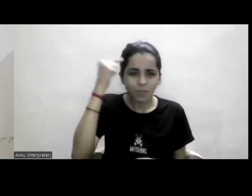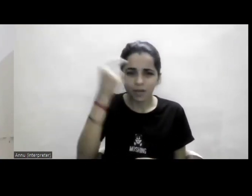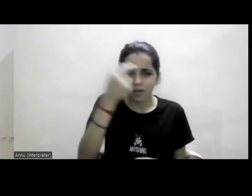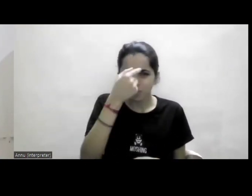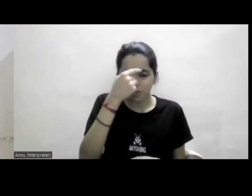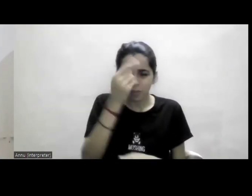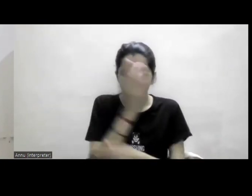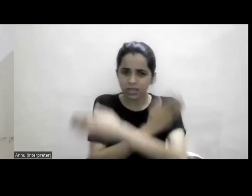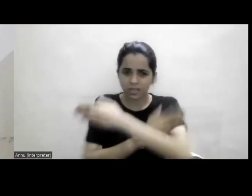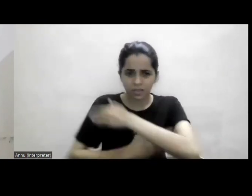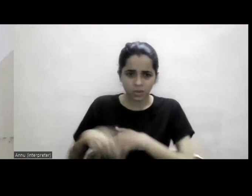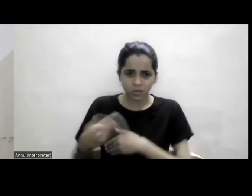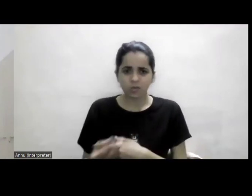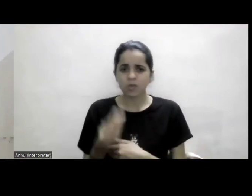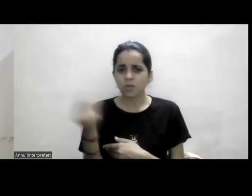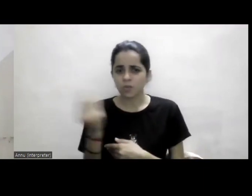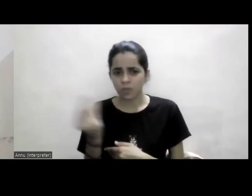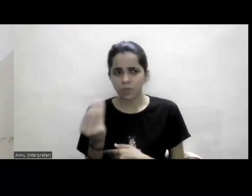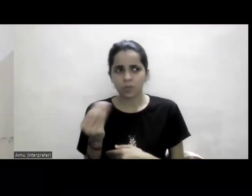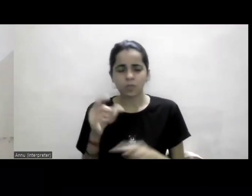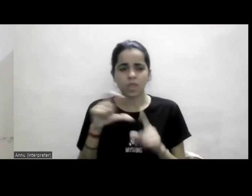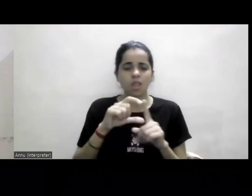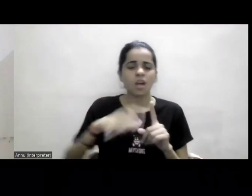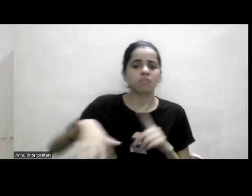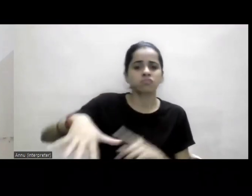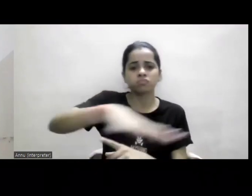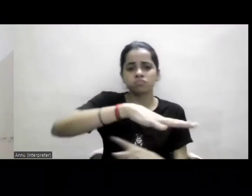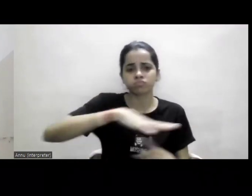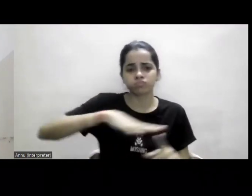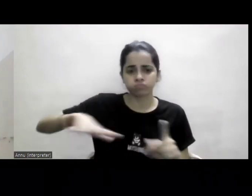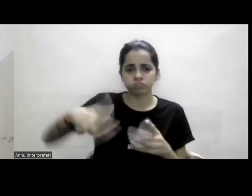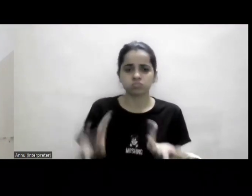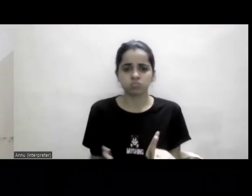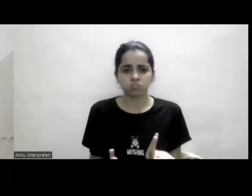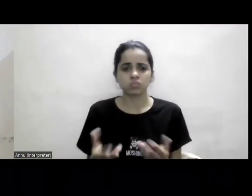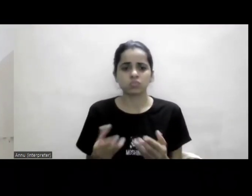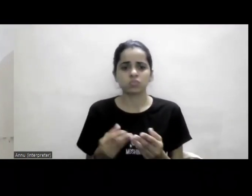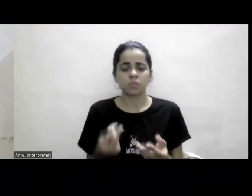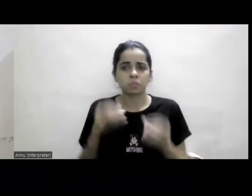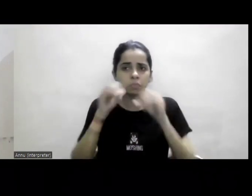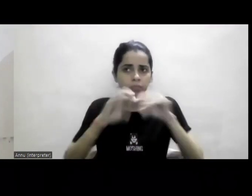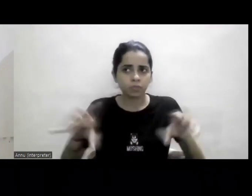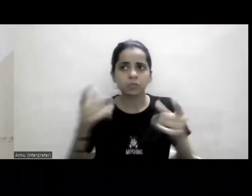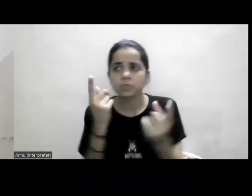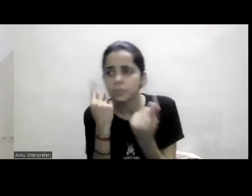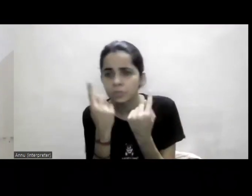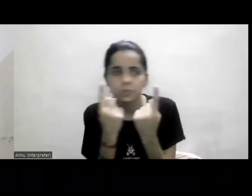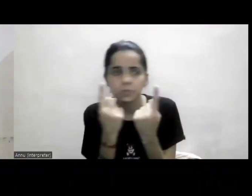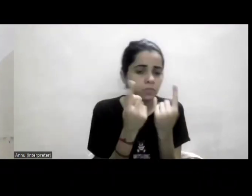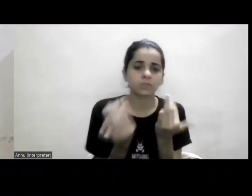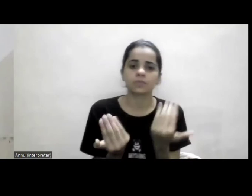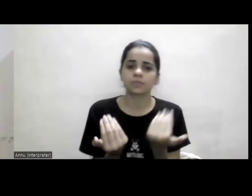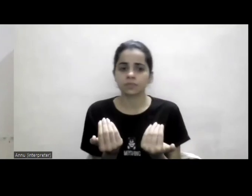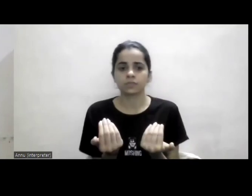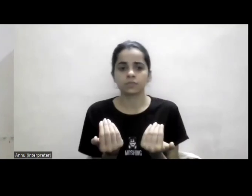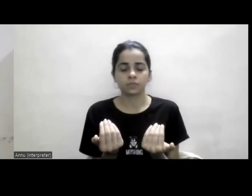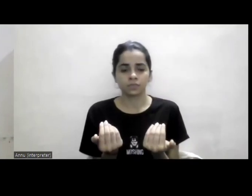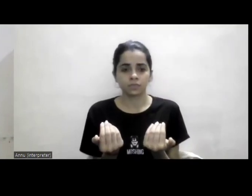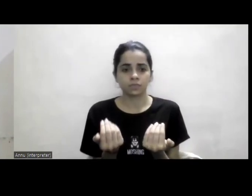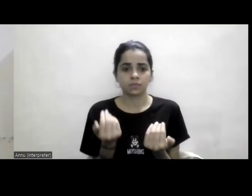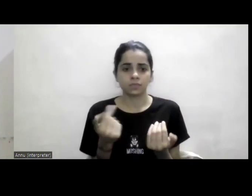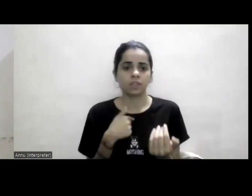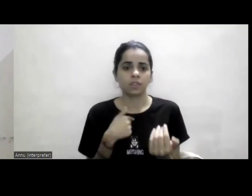see it as some sort of diversity, is something that, you know, we can explore, and something, you know, that